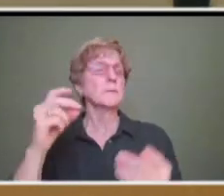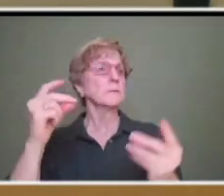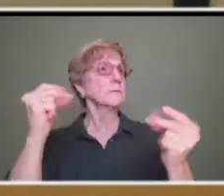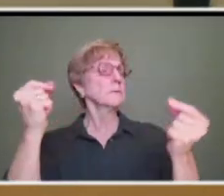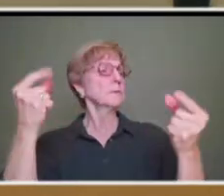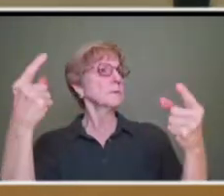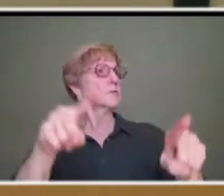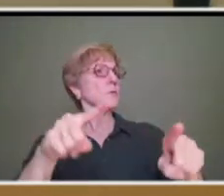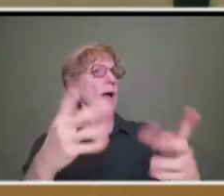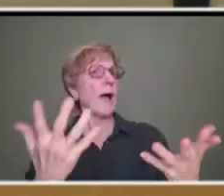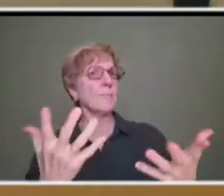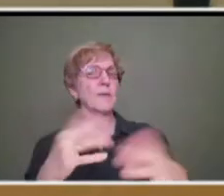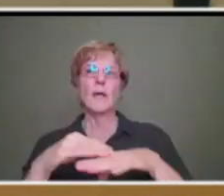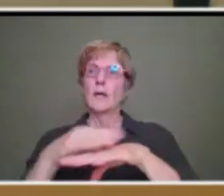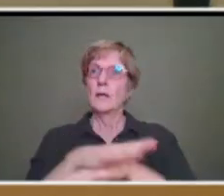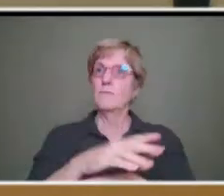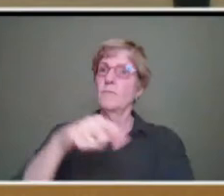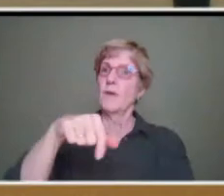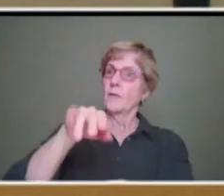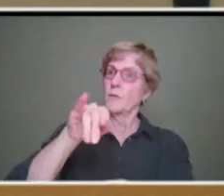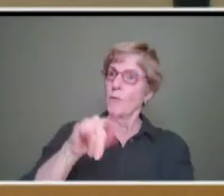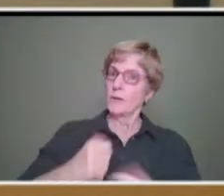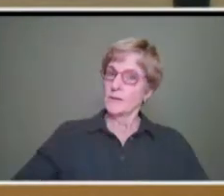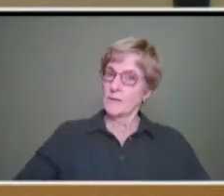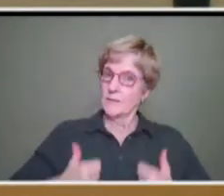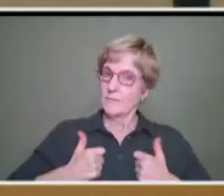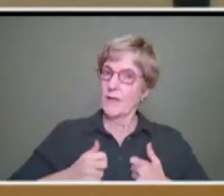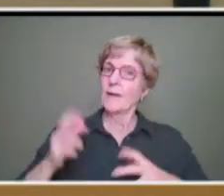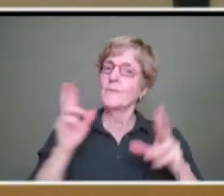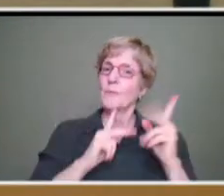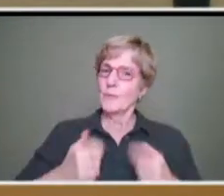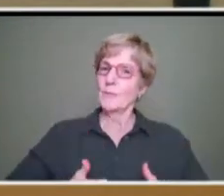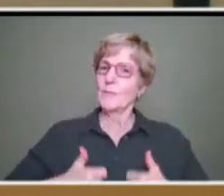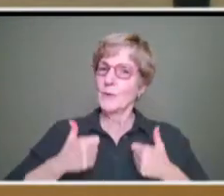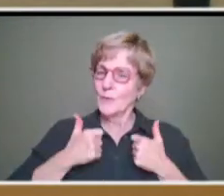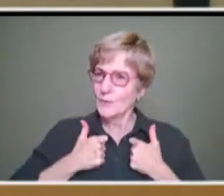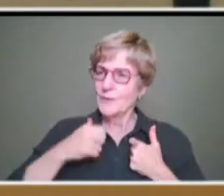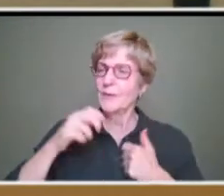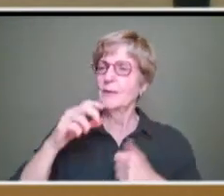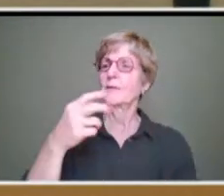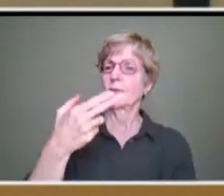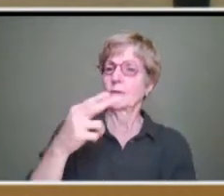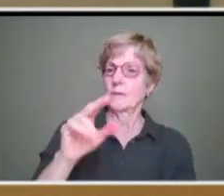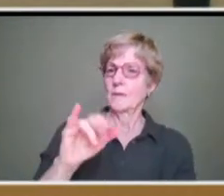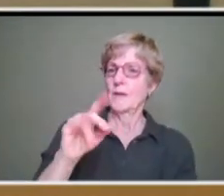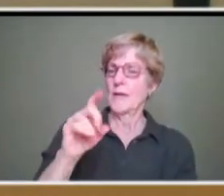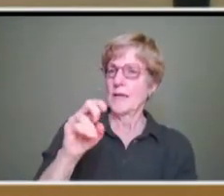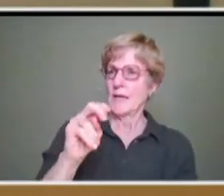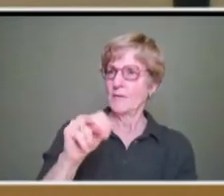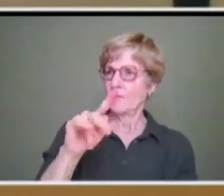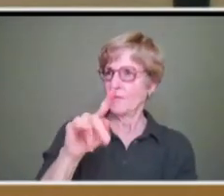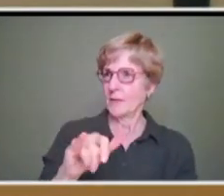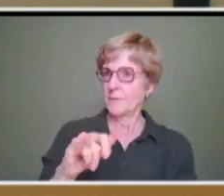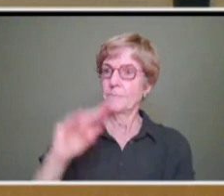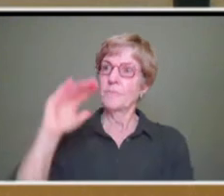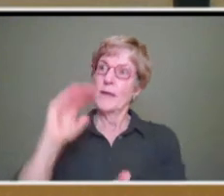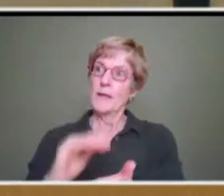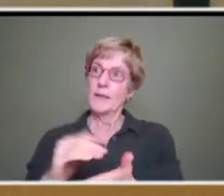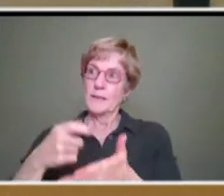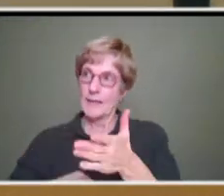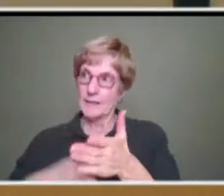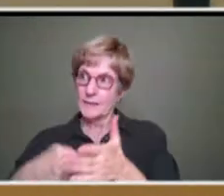they're affecting the quality of life for our residents who live in these areas less tax revenue means less money